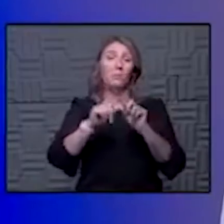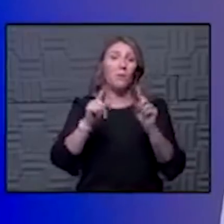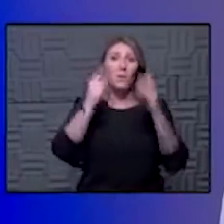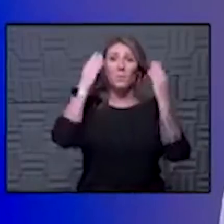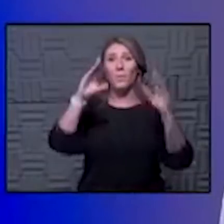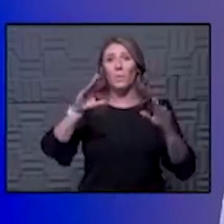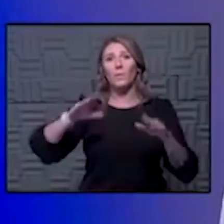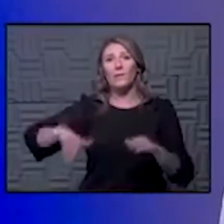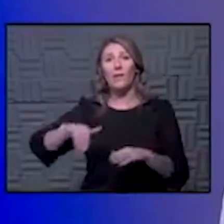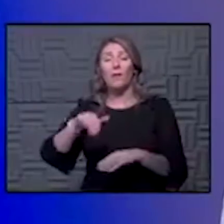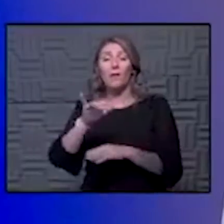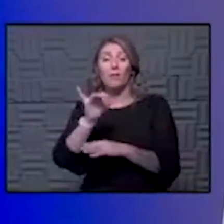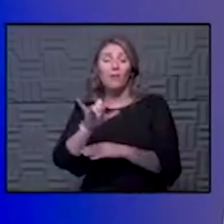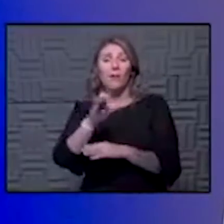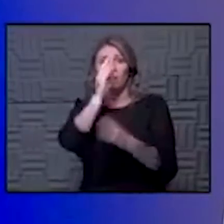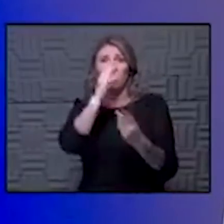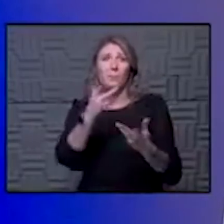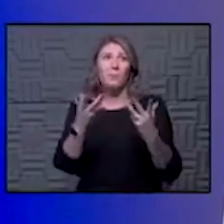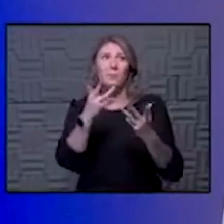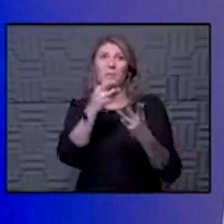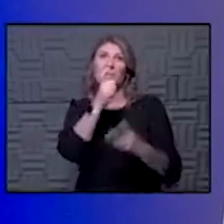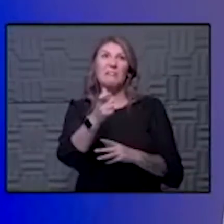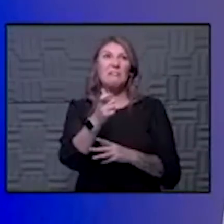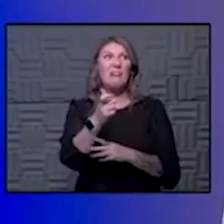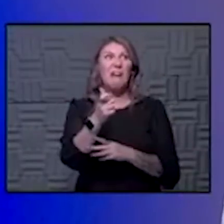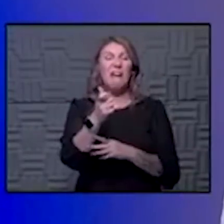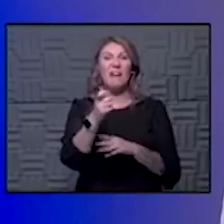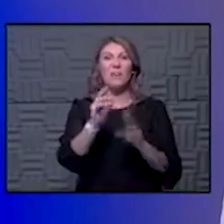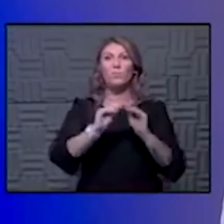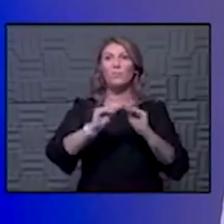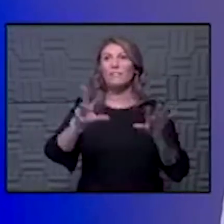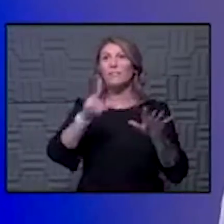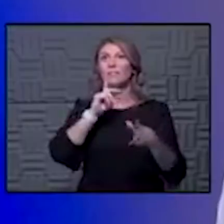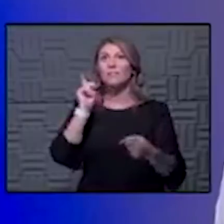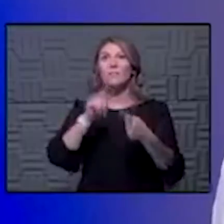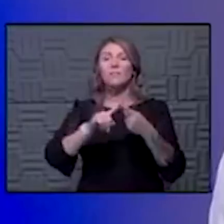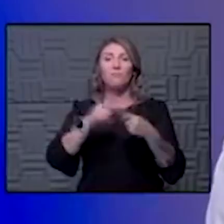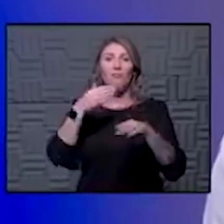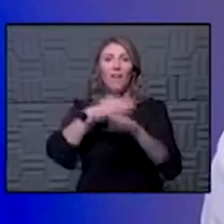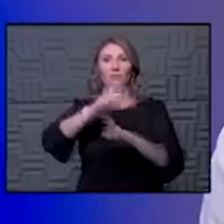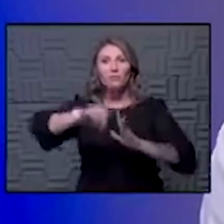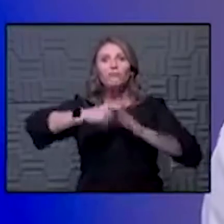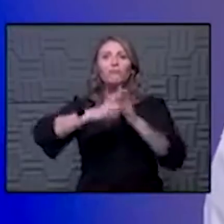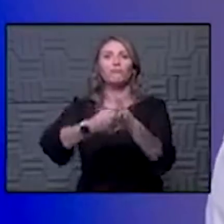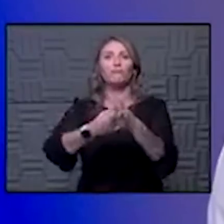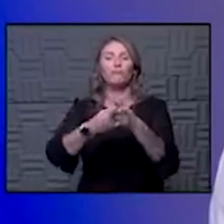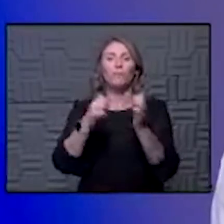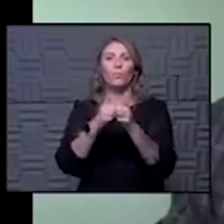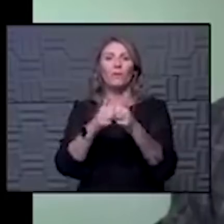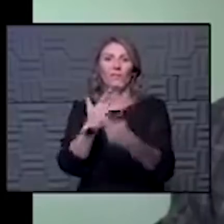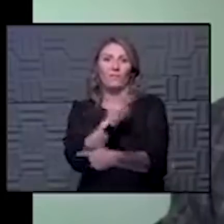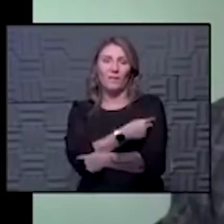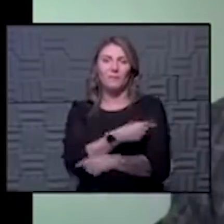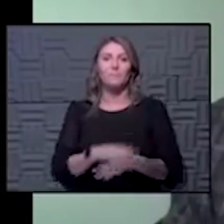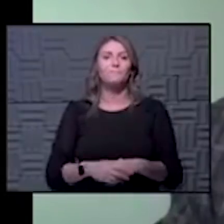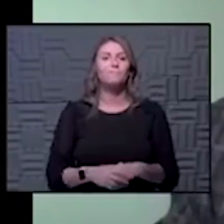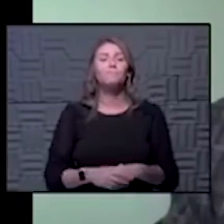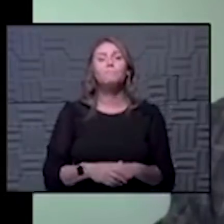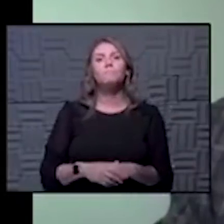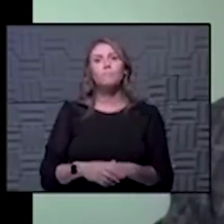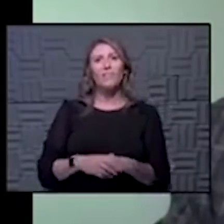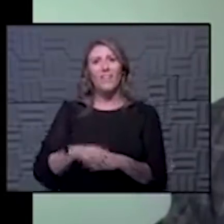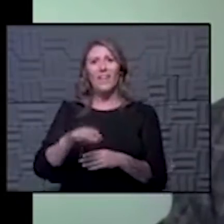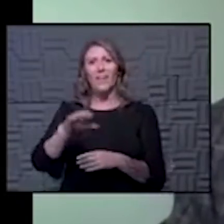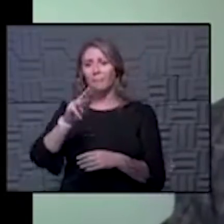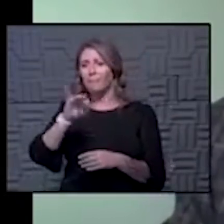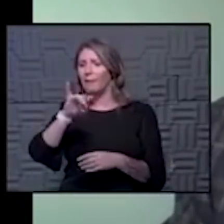and some of that information probably won't be released until after the initial rollout of the vaccines. And Garold, how about your sense as an